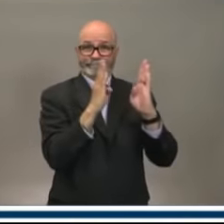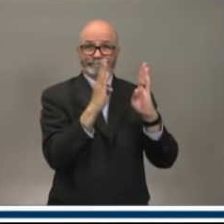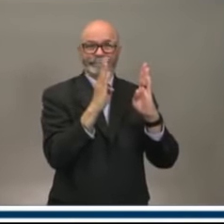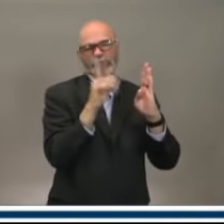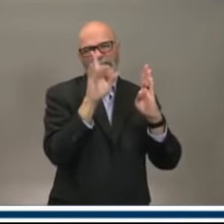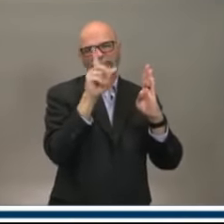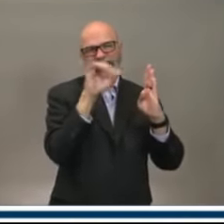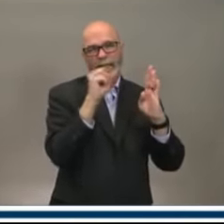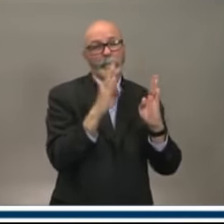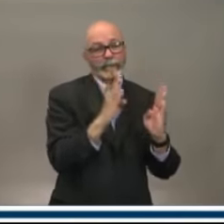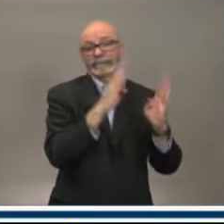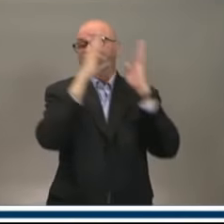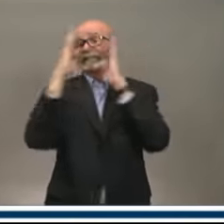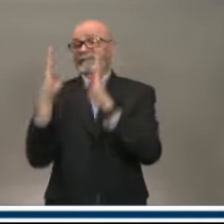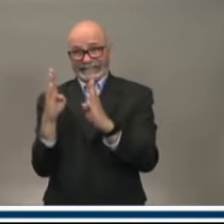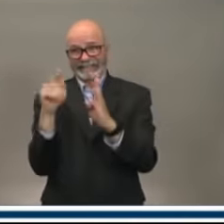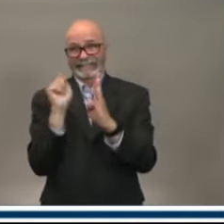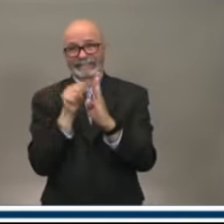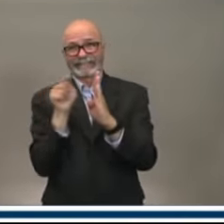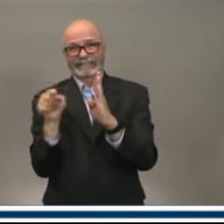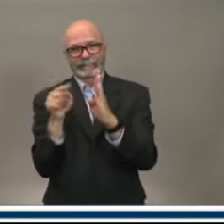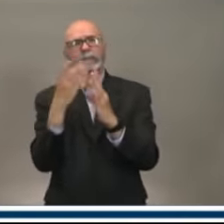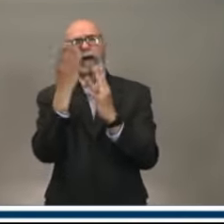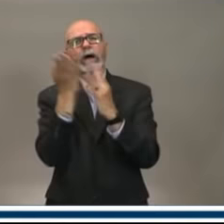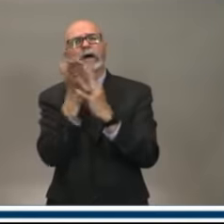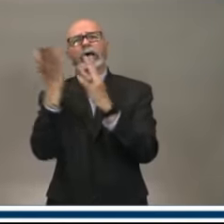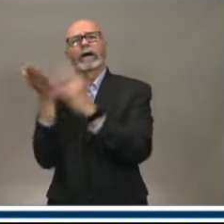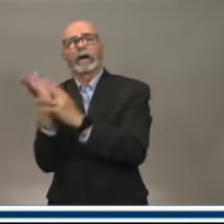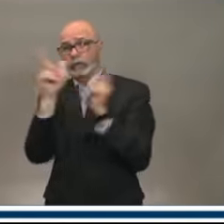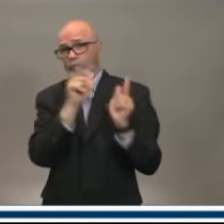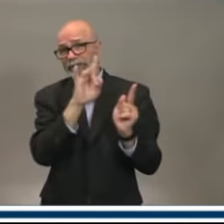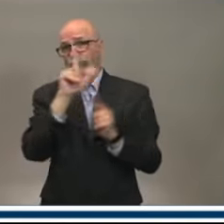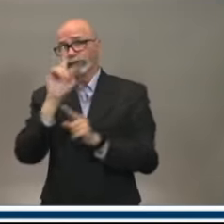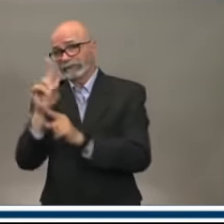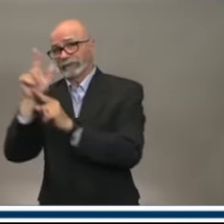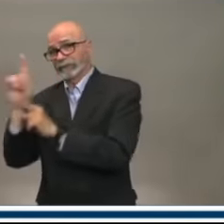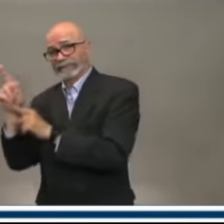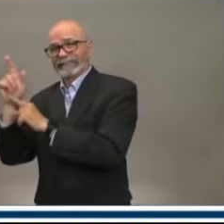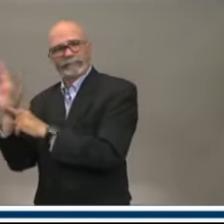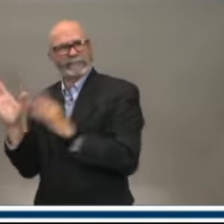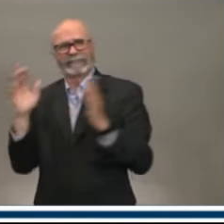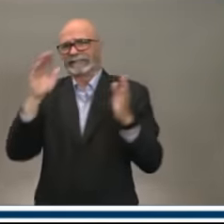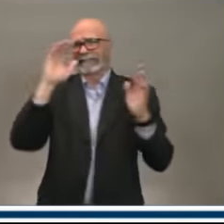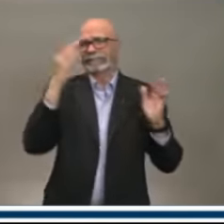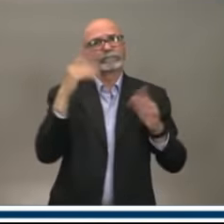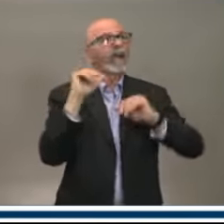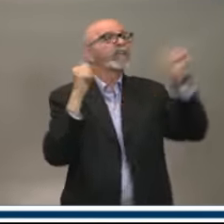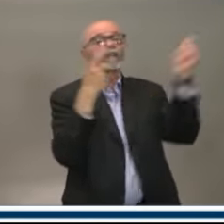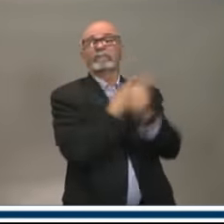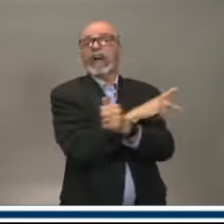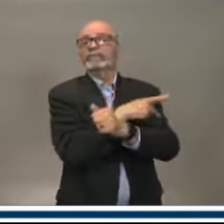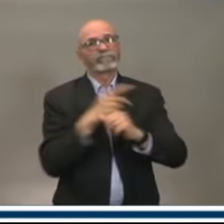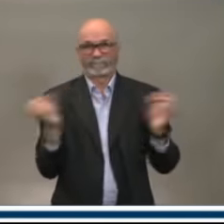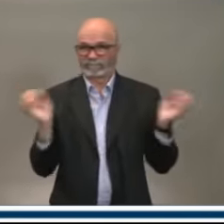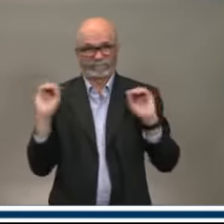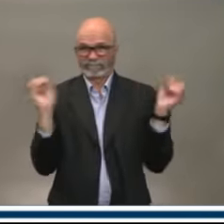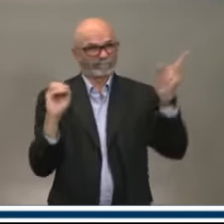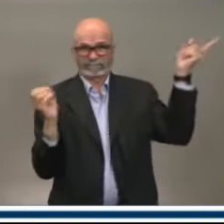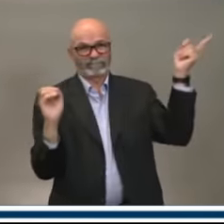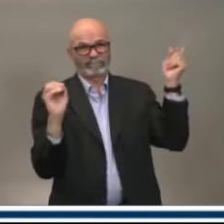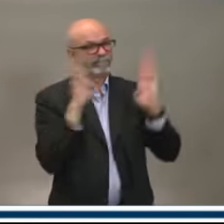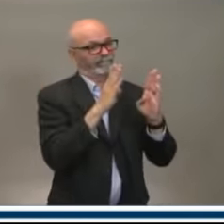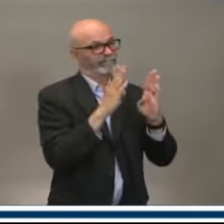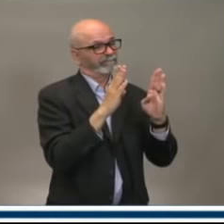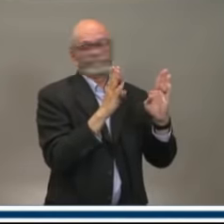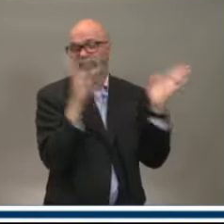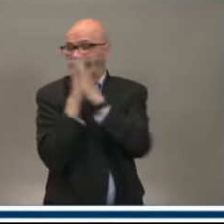days. It doesn't appear as if other provinces are having that much of a gap. New Brunswick, for instance, as you pointed